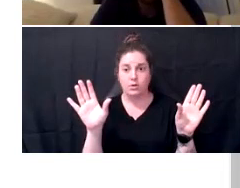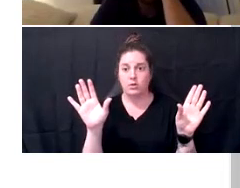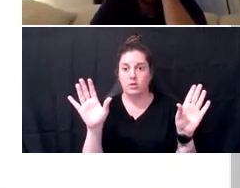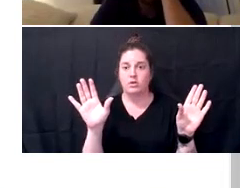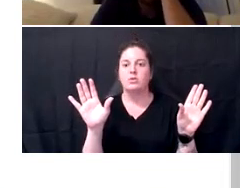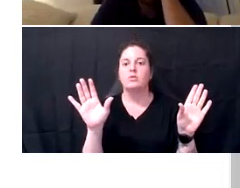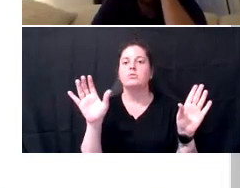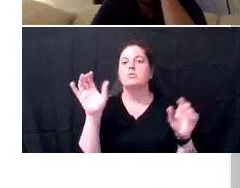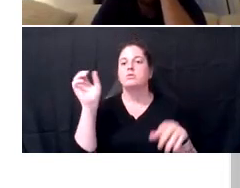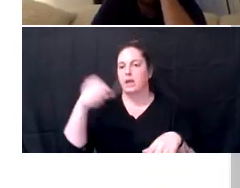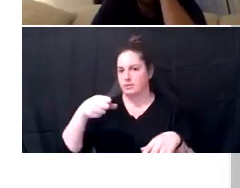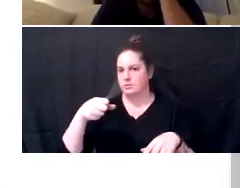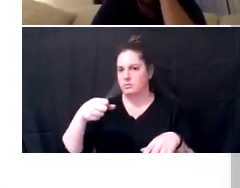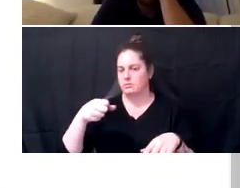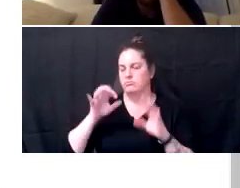Yes. Okay, great.